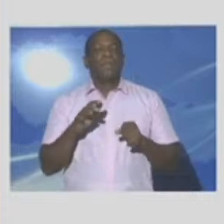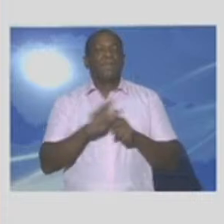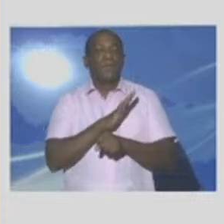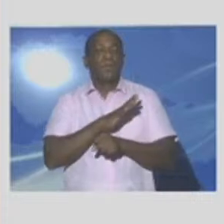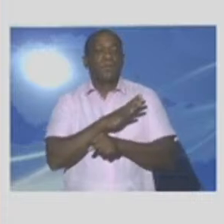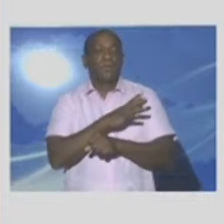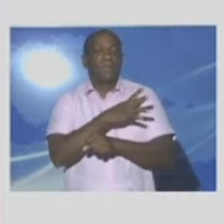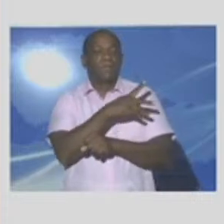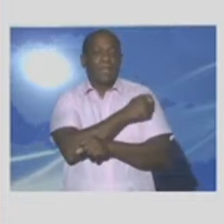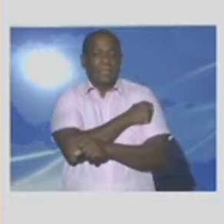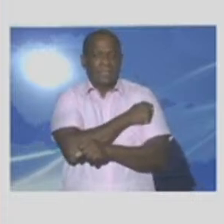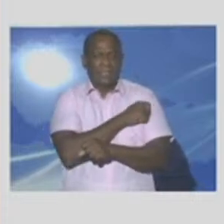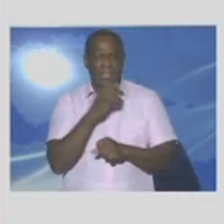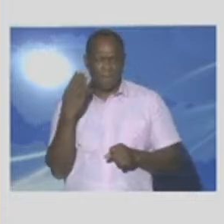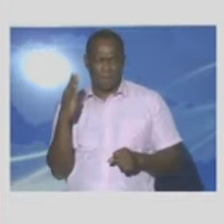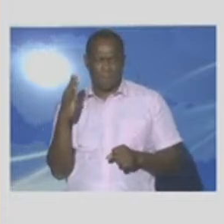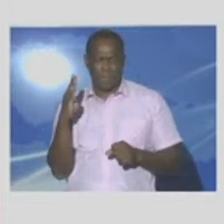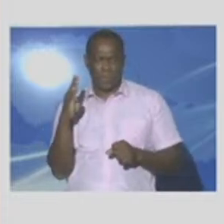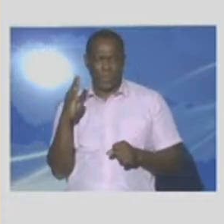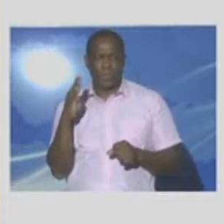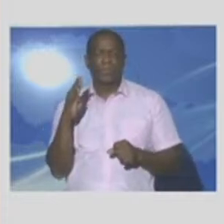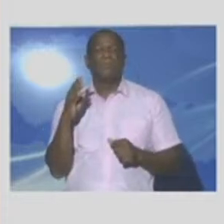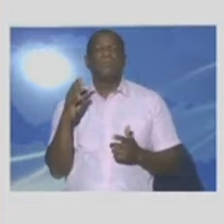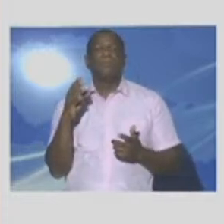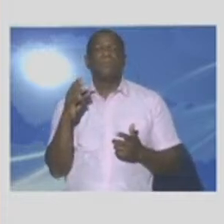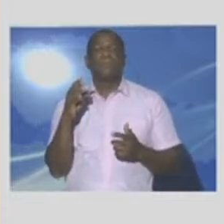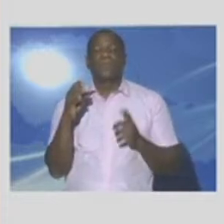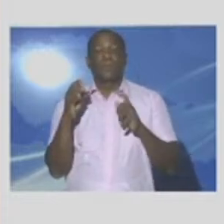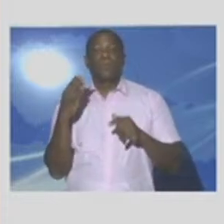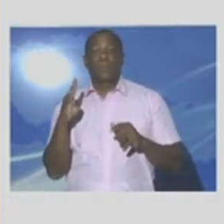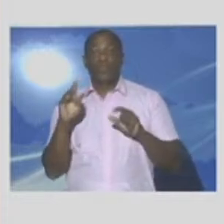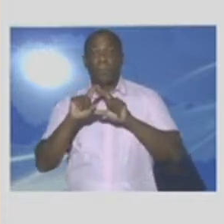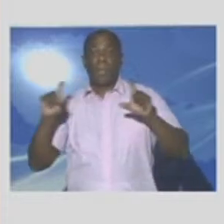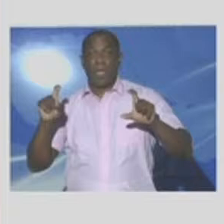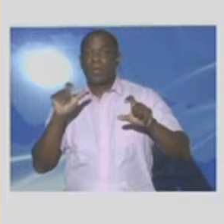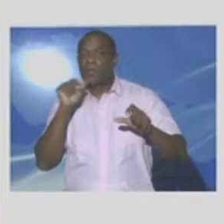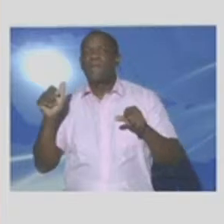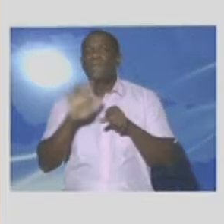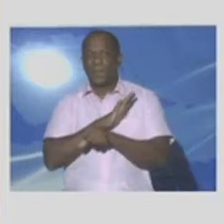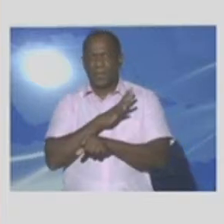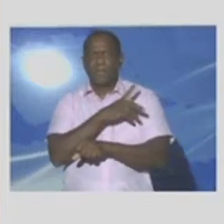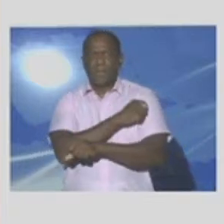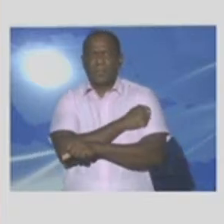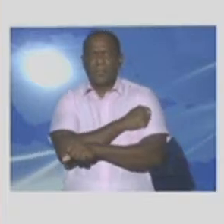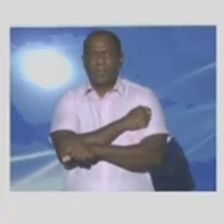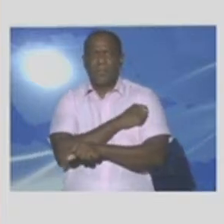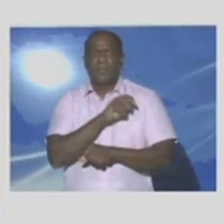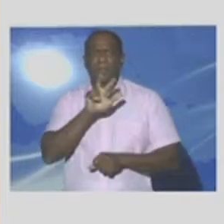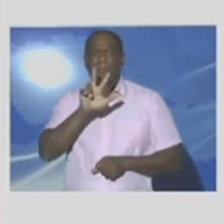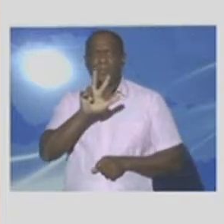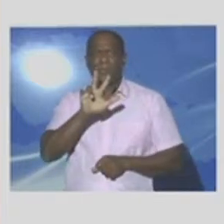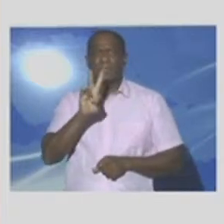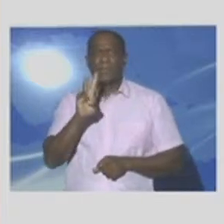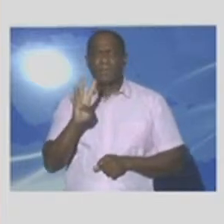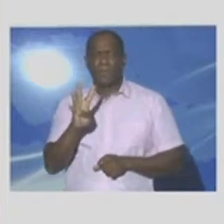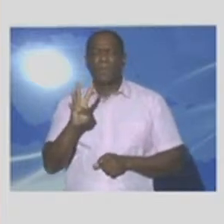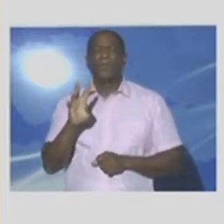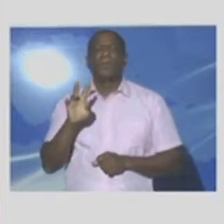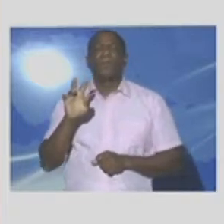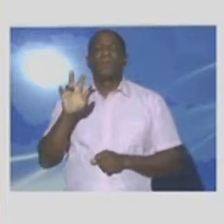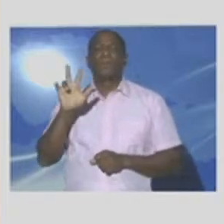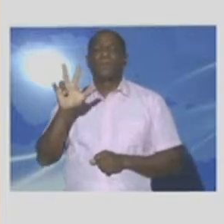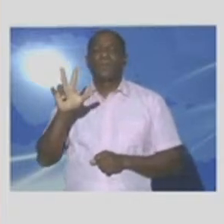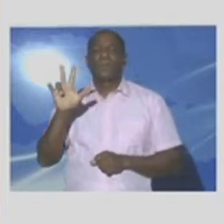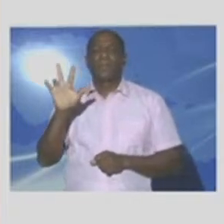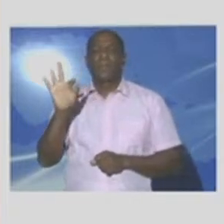2022. The blue bar, not fully vaccinated, 3,074, 390, again not fully vaccinated,